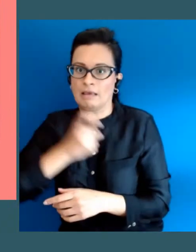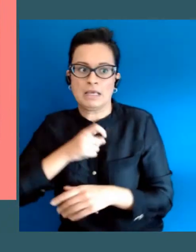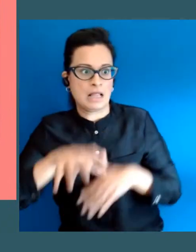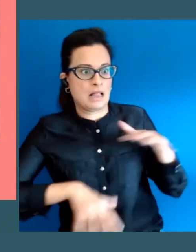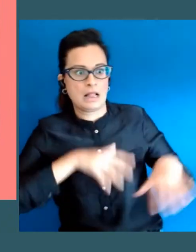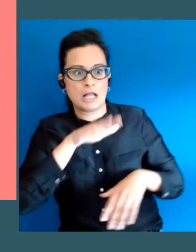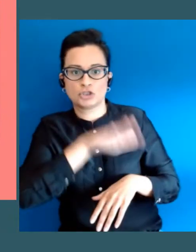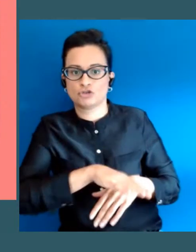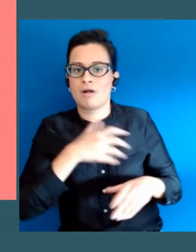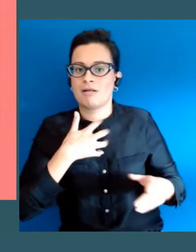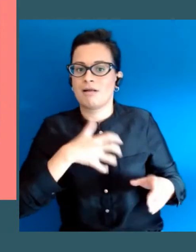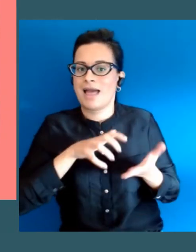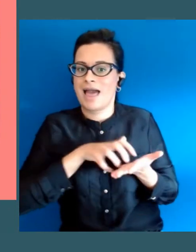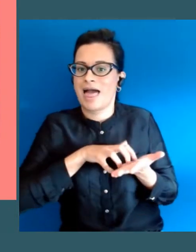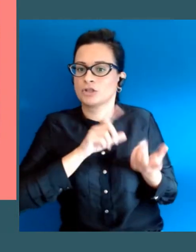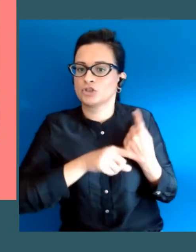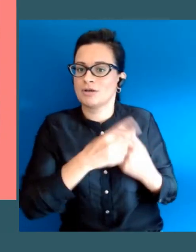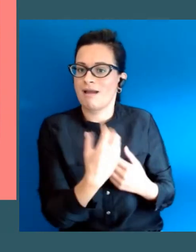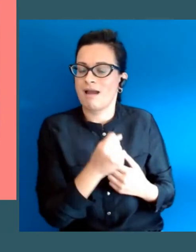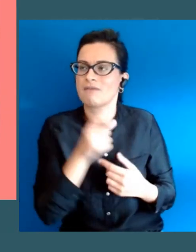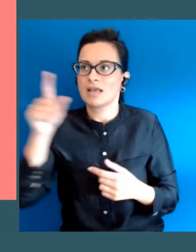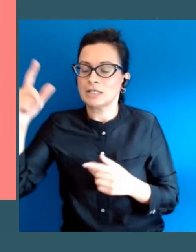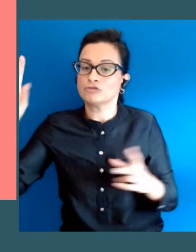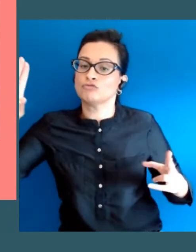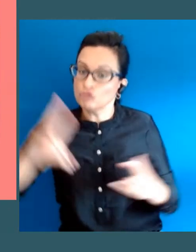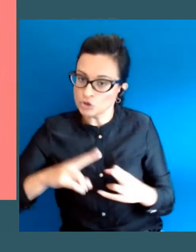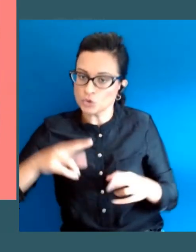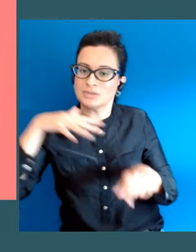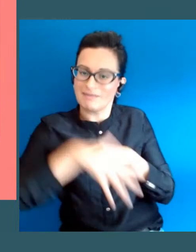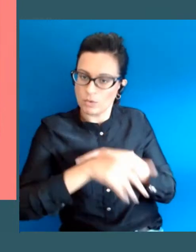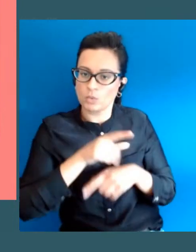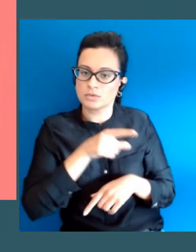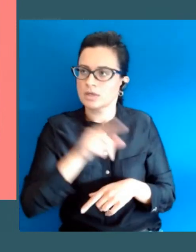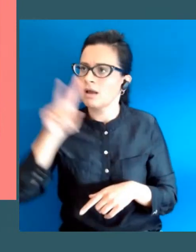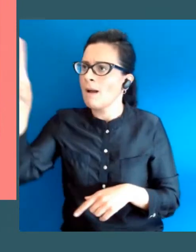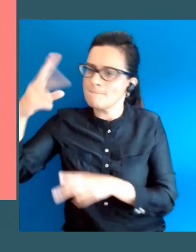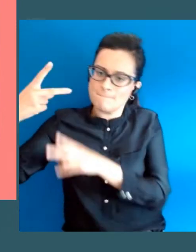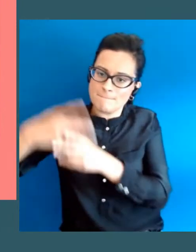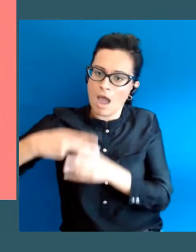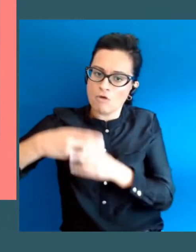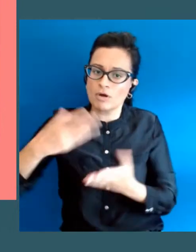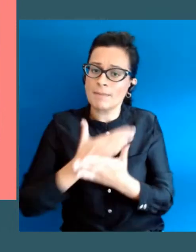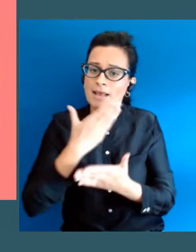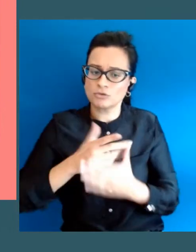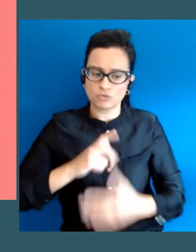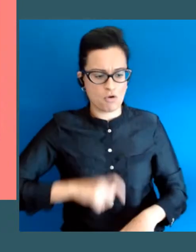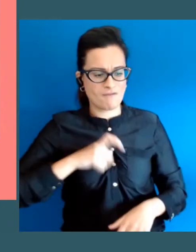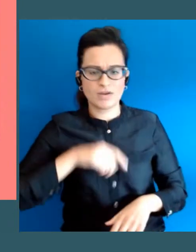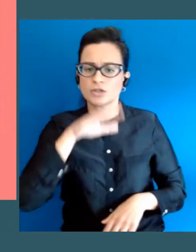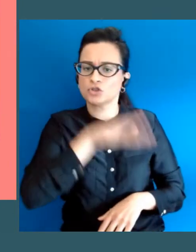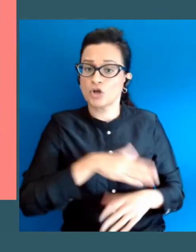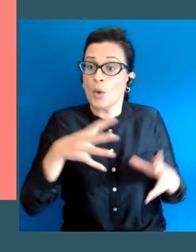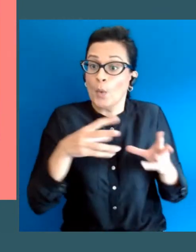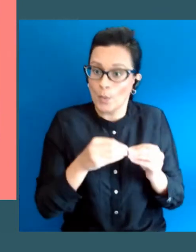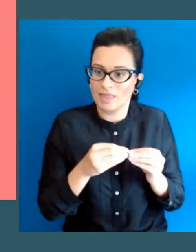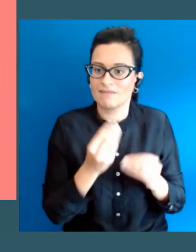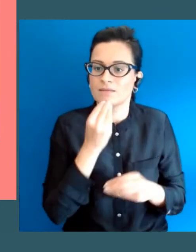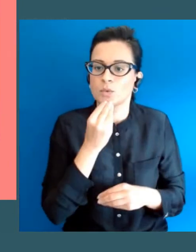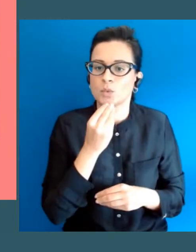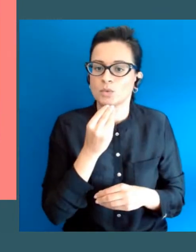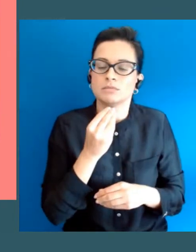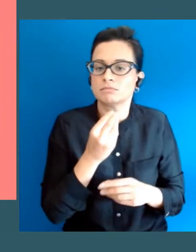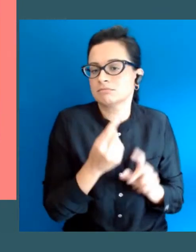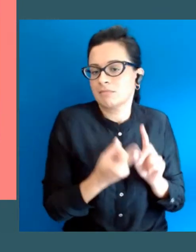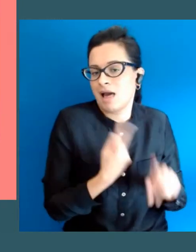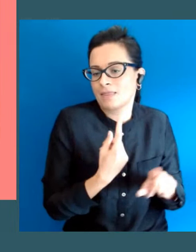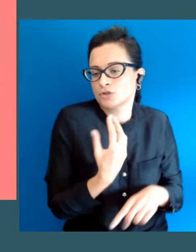food allergy. So it's all about how do you parent to raise a confident child with food allergy. And what